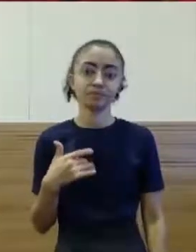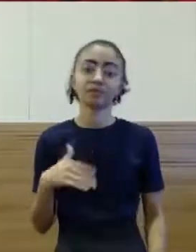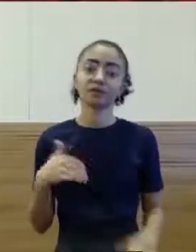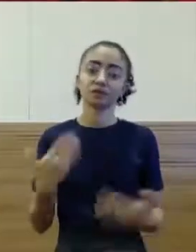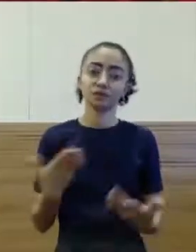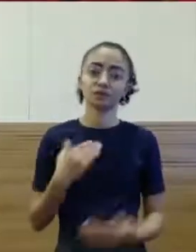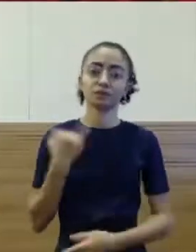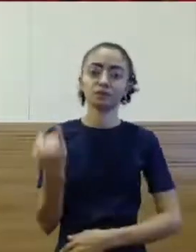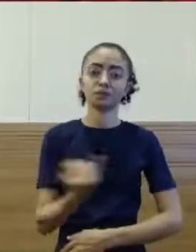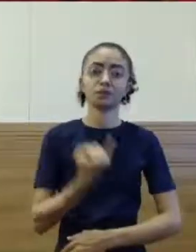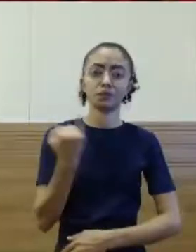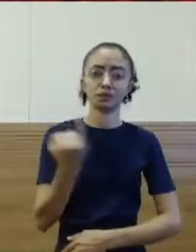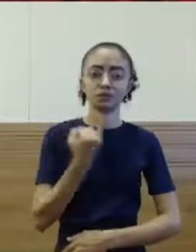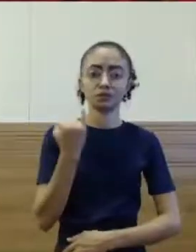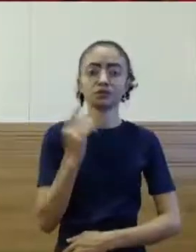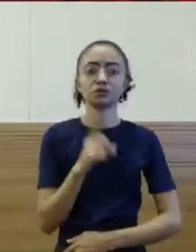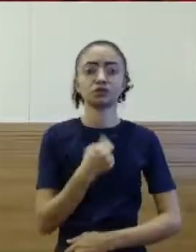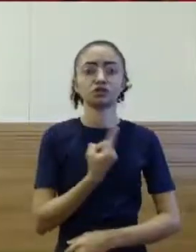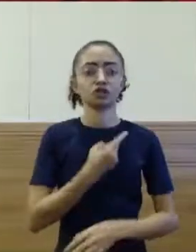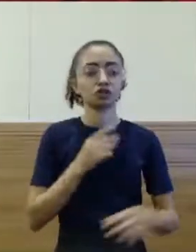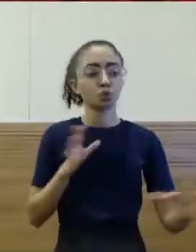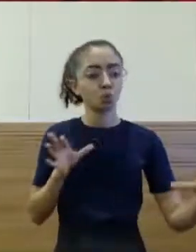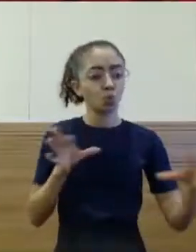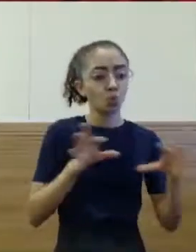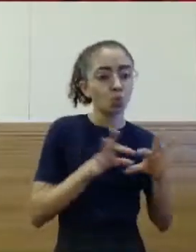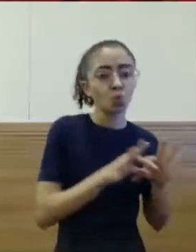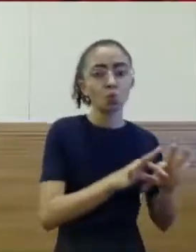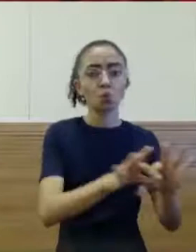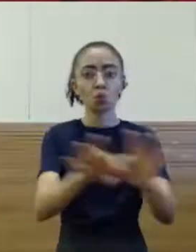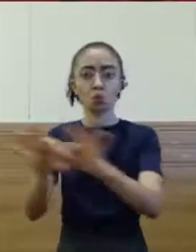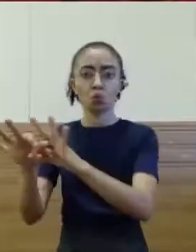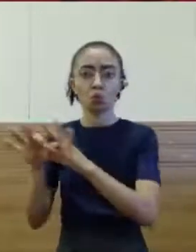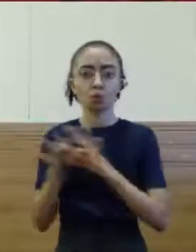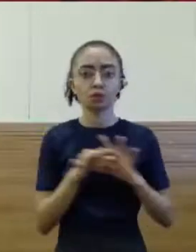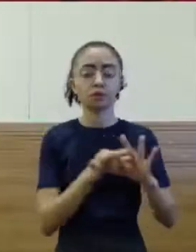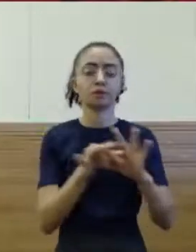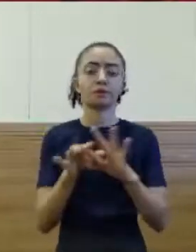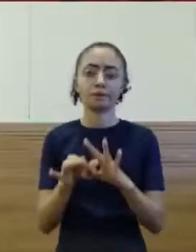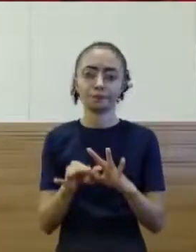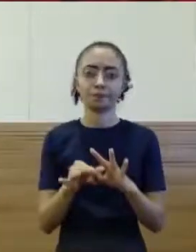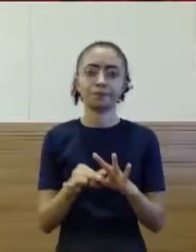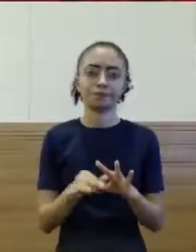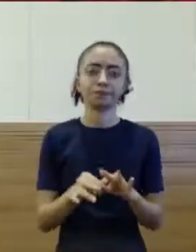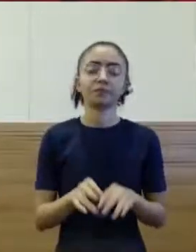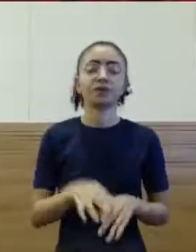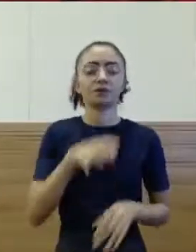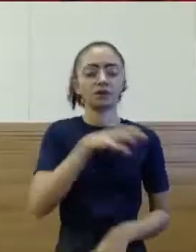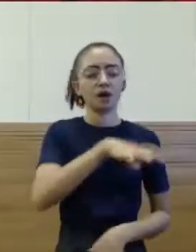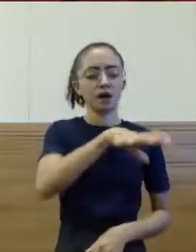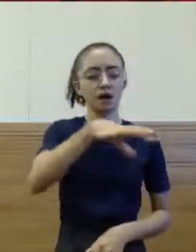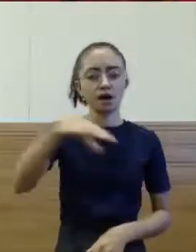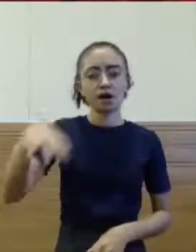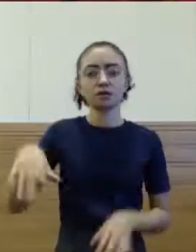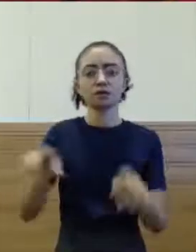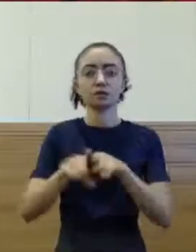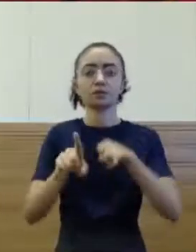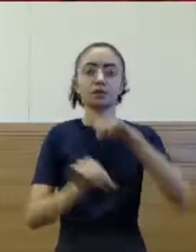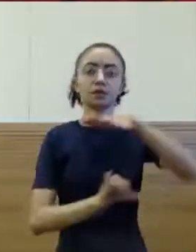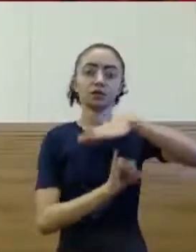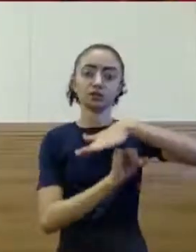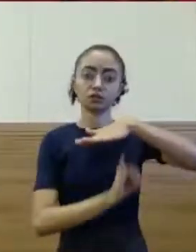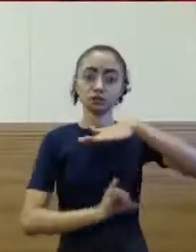the importance of having those alliances, and this is part of what we're doing, this intersectorial, interinstitutional